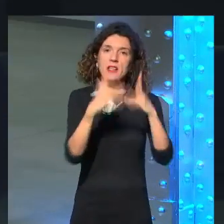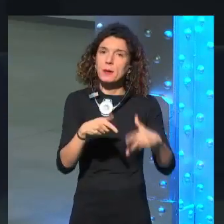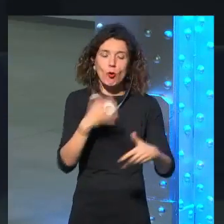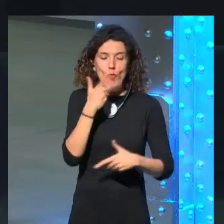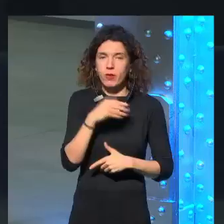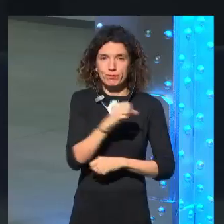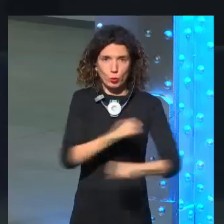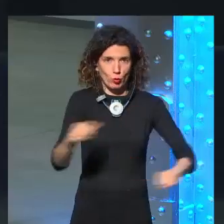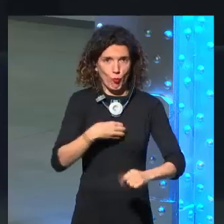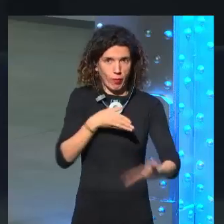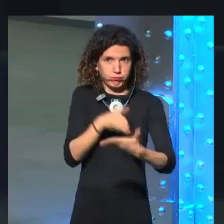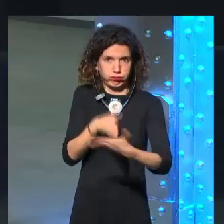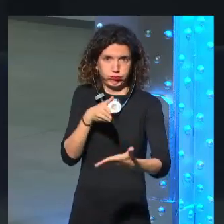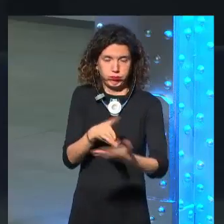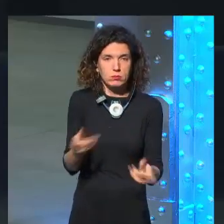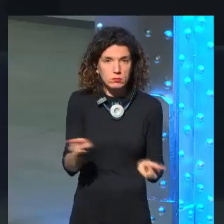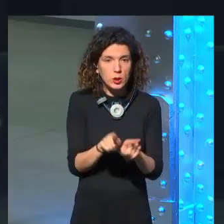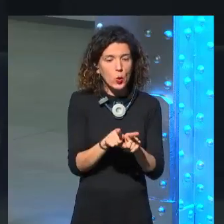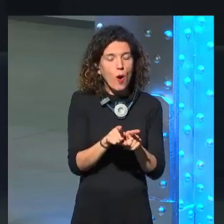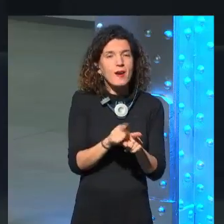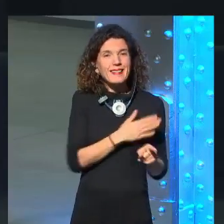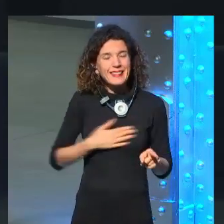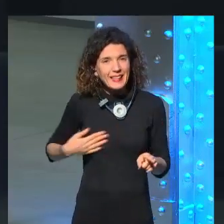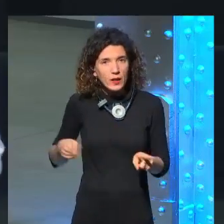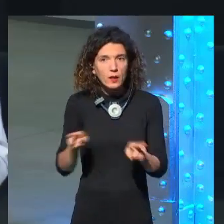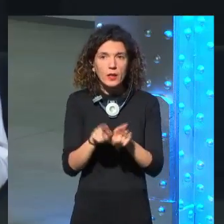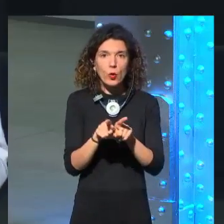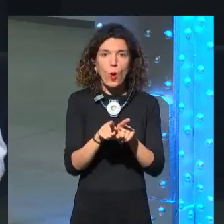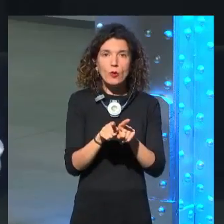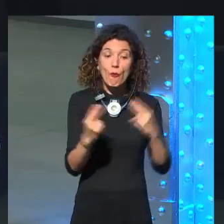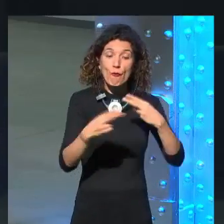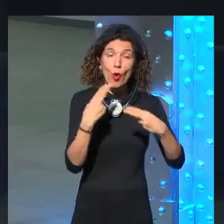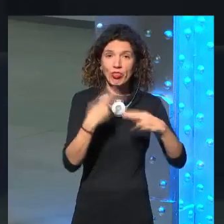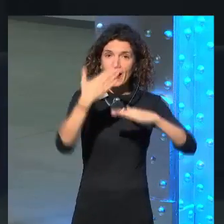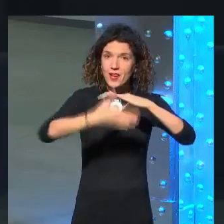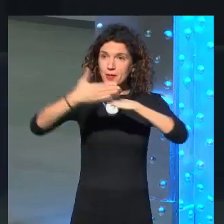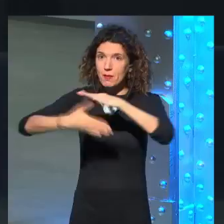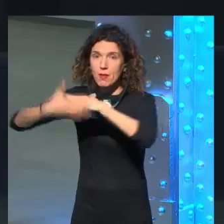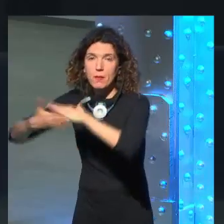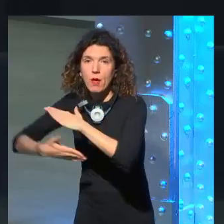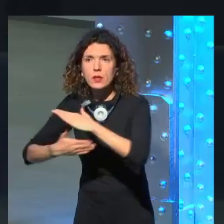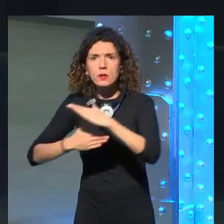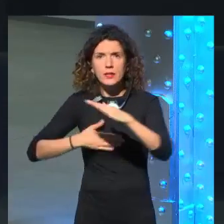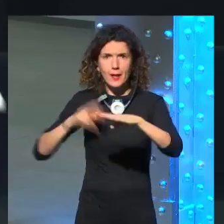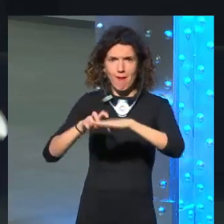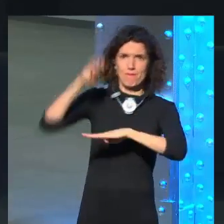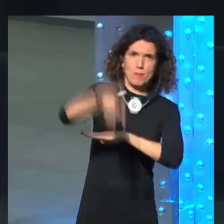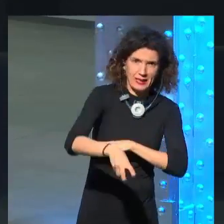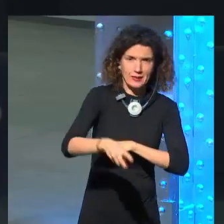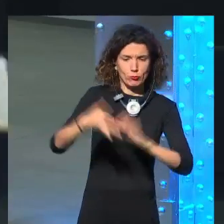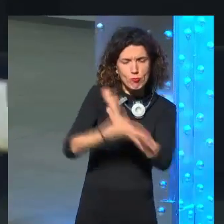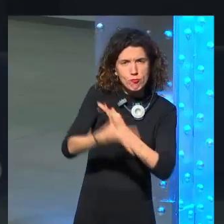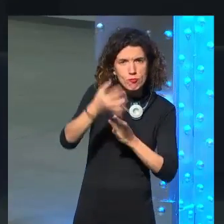inaccessible to science and to mathematics. That is to say, he wants to cover all those, or